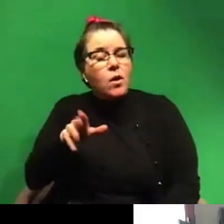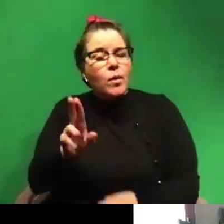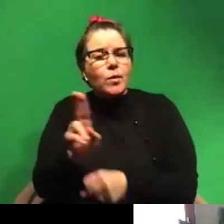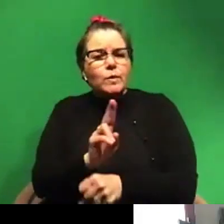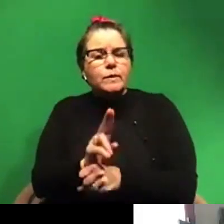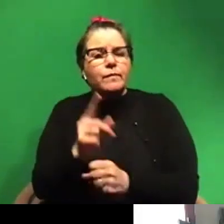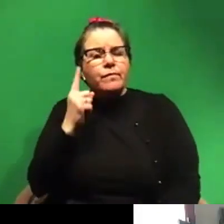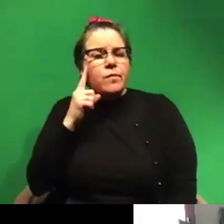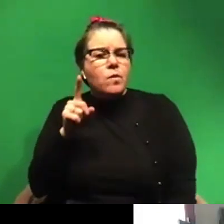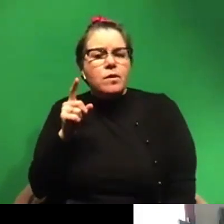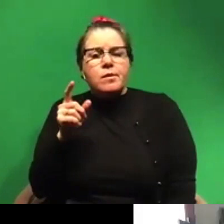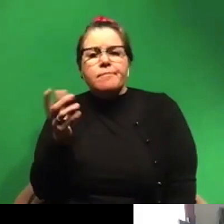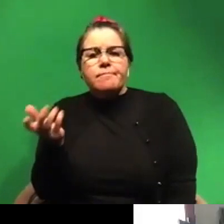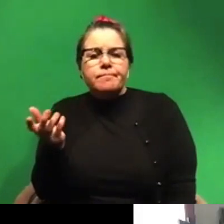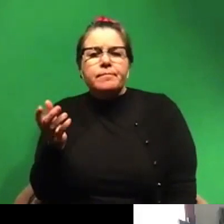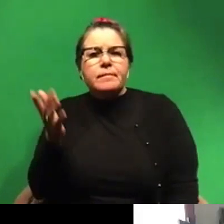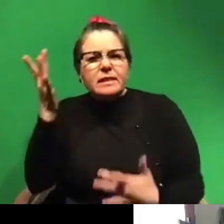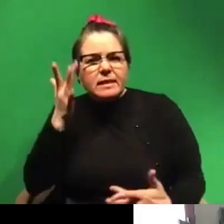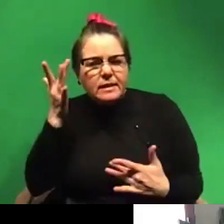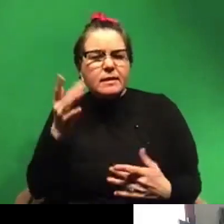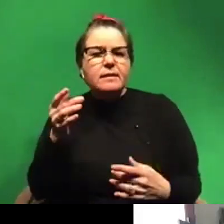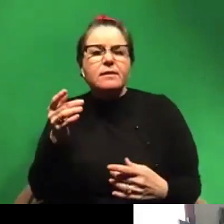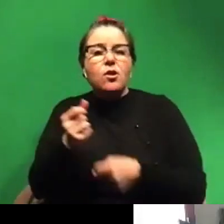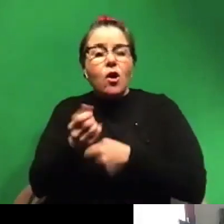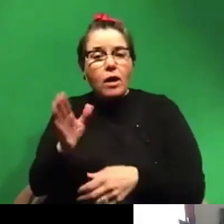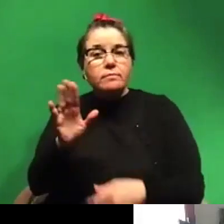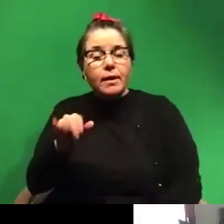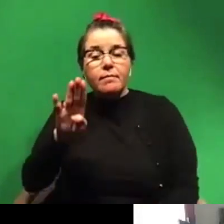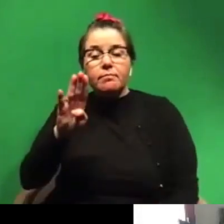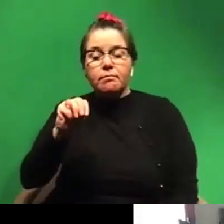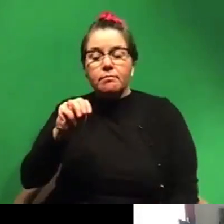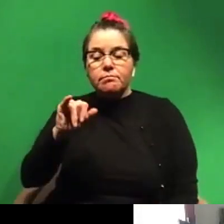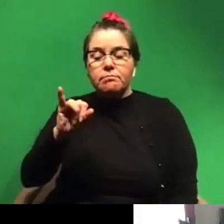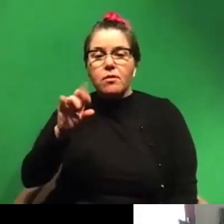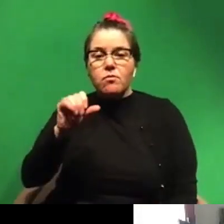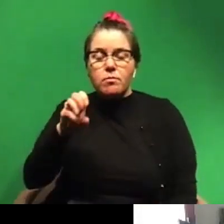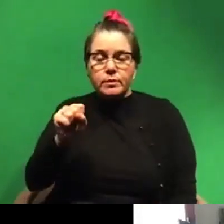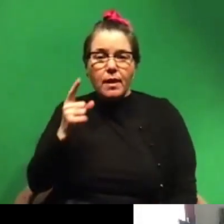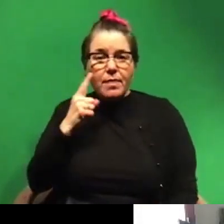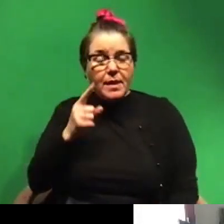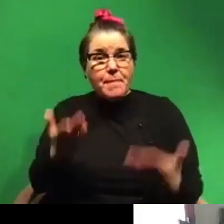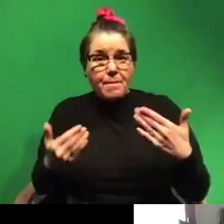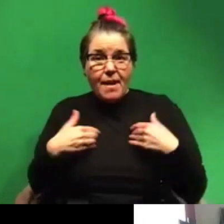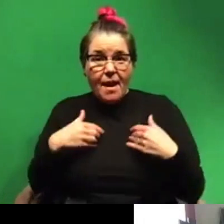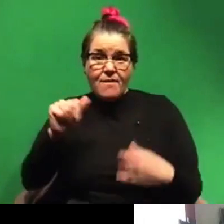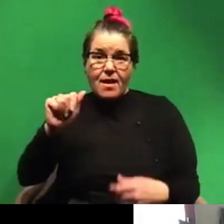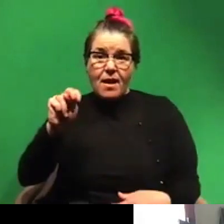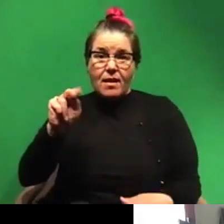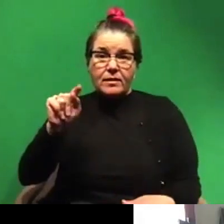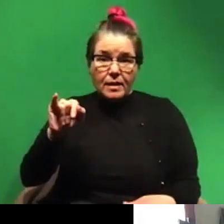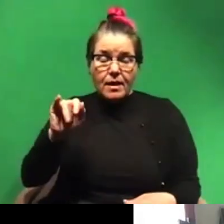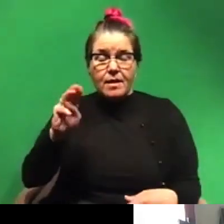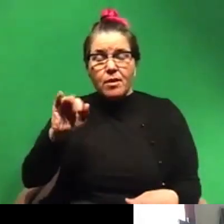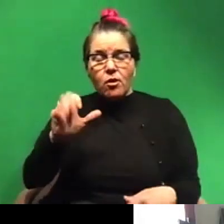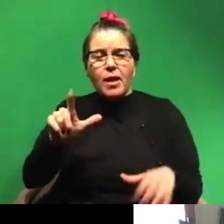for diseases that are caused by microbes, I think it might have antimicrobial activity. So that means there